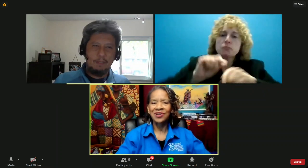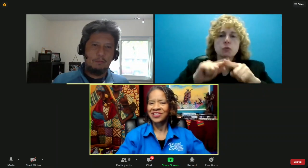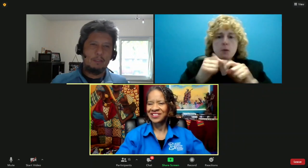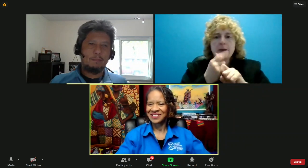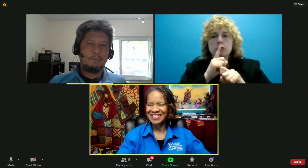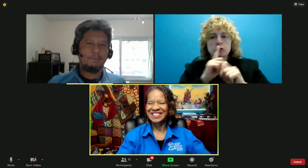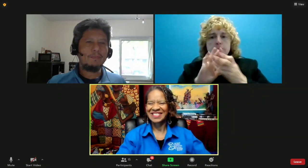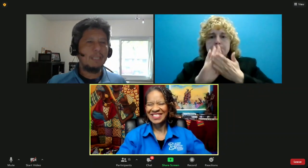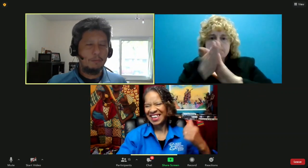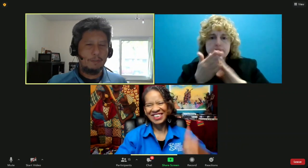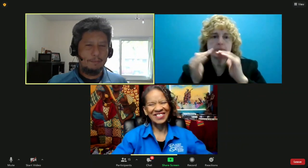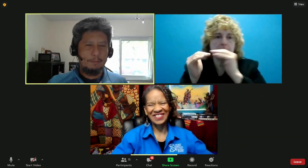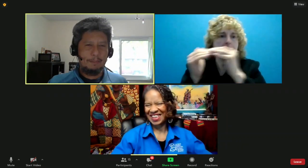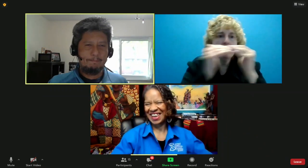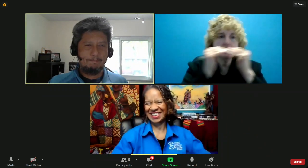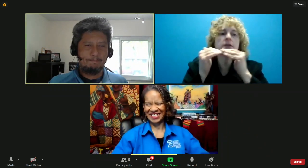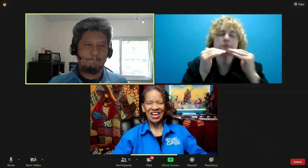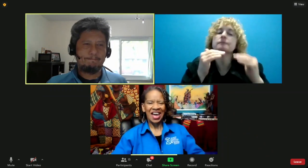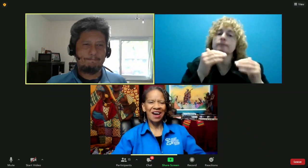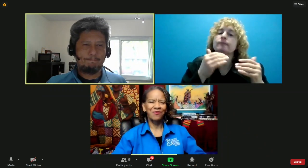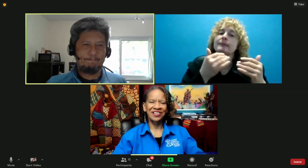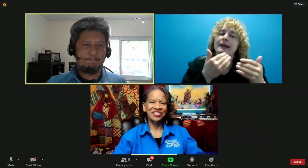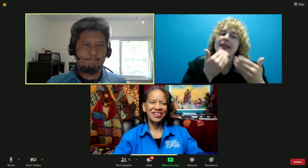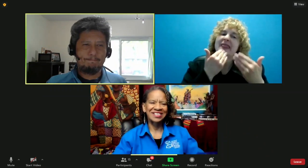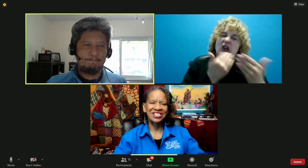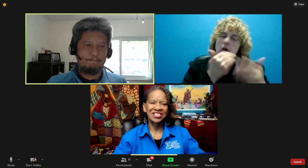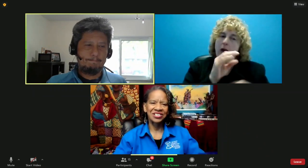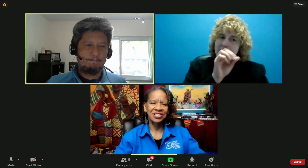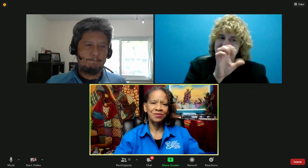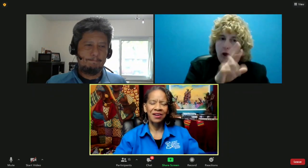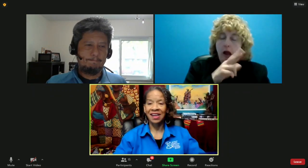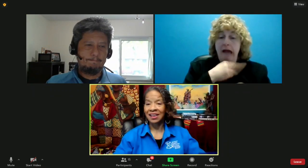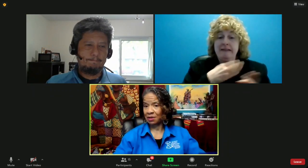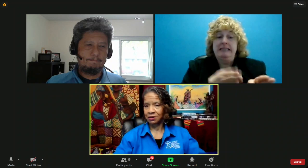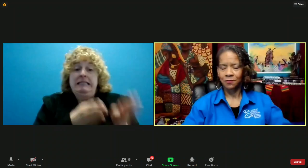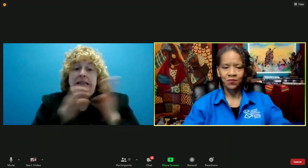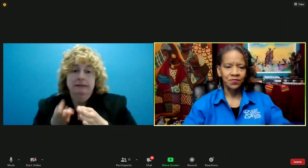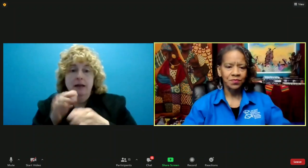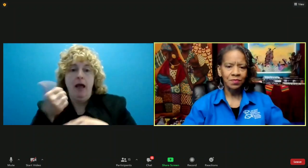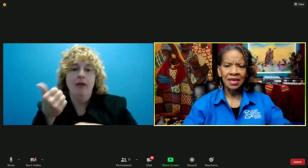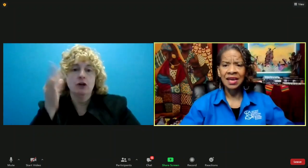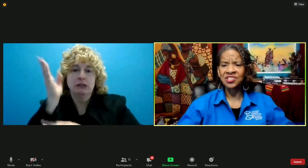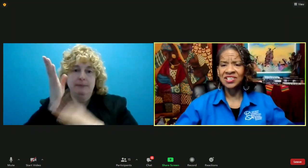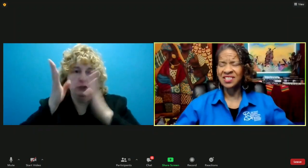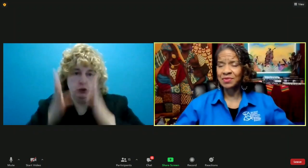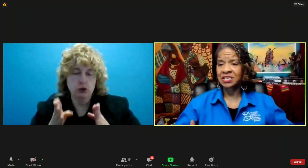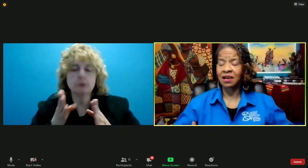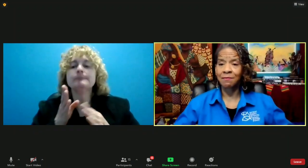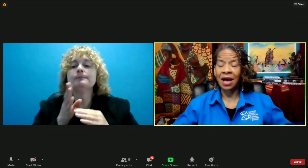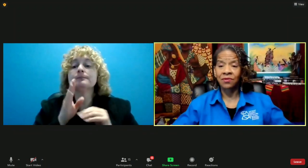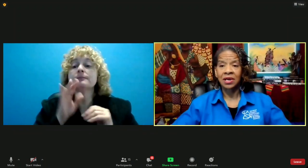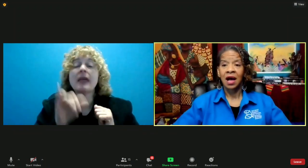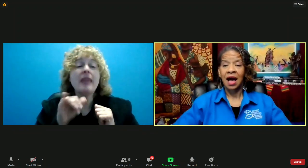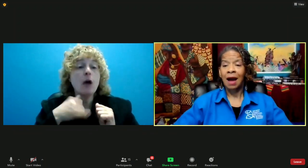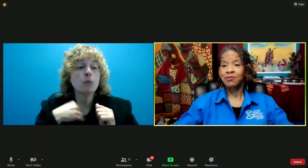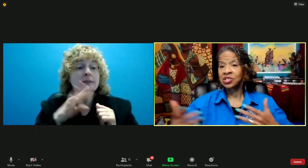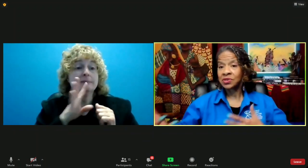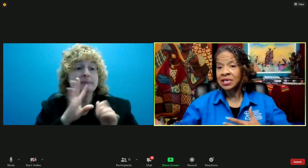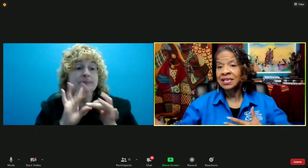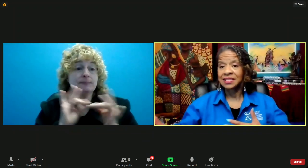Um, thank you. you. And we're going to transition to our next speaker. And just as we talk about